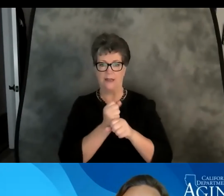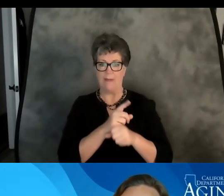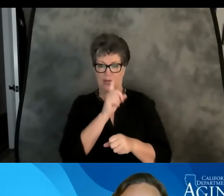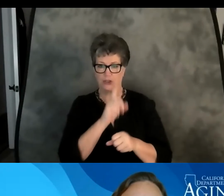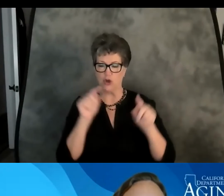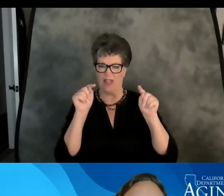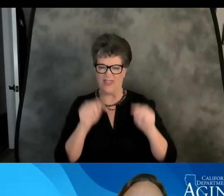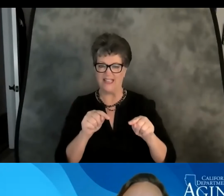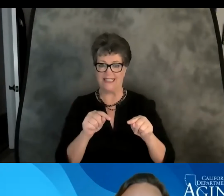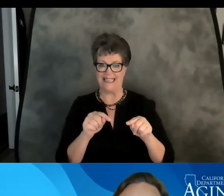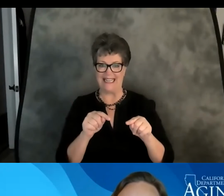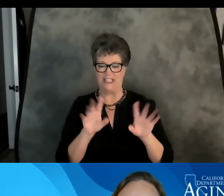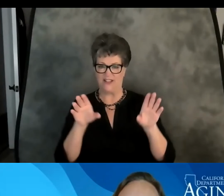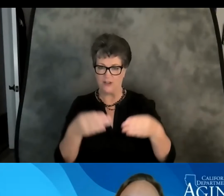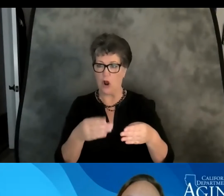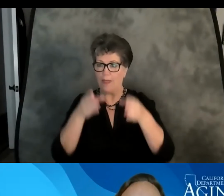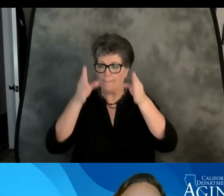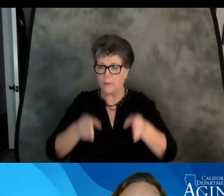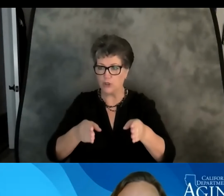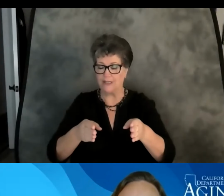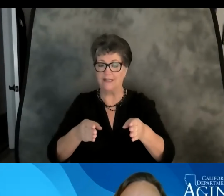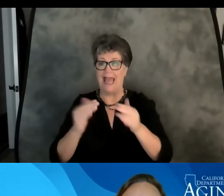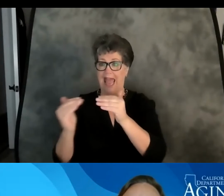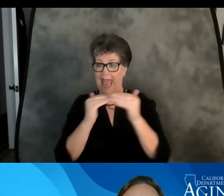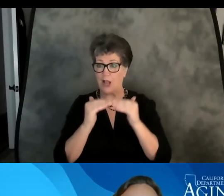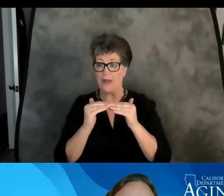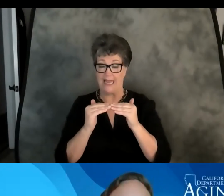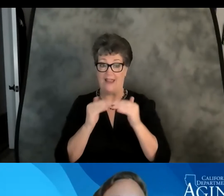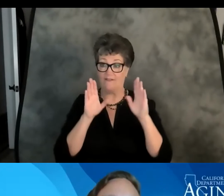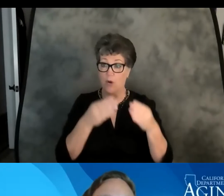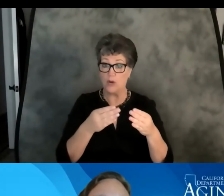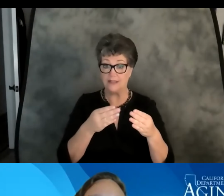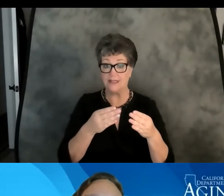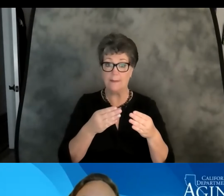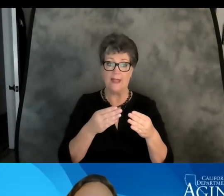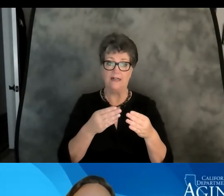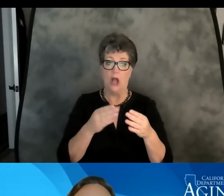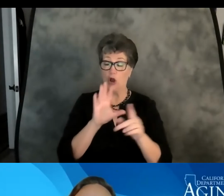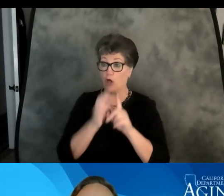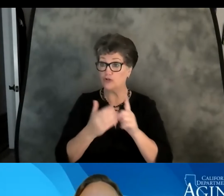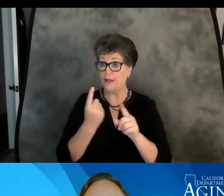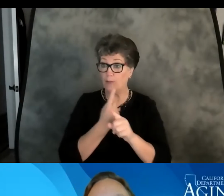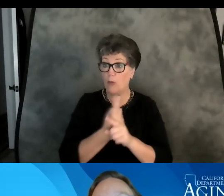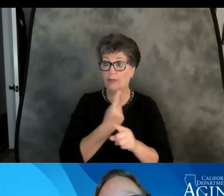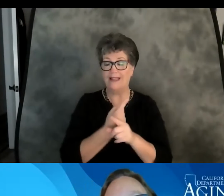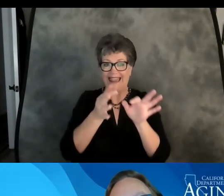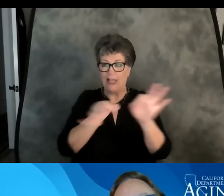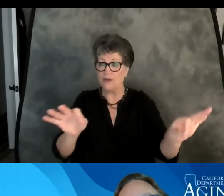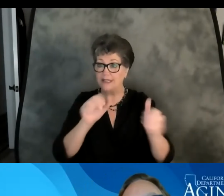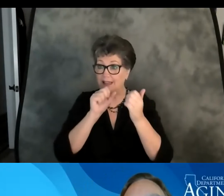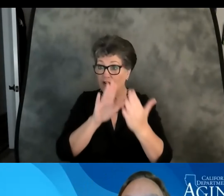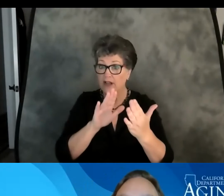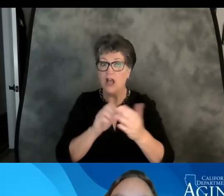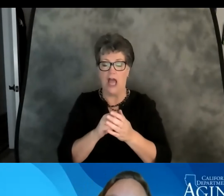this is person-centered, equity-focused, culturally appropriate, linguistically appropriate. We're learning about different training